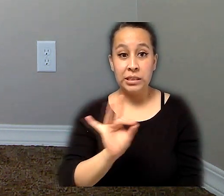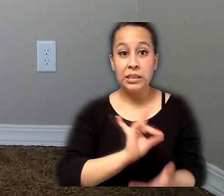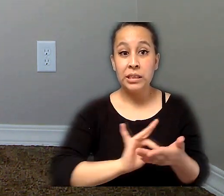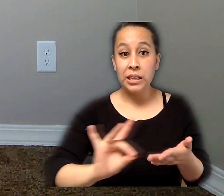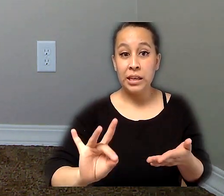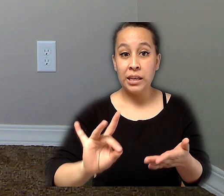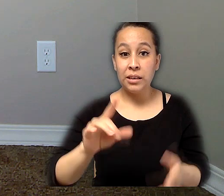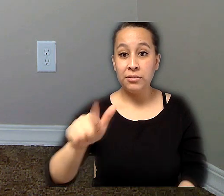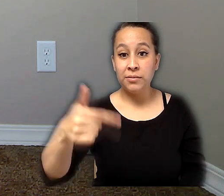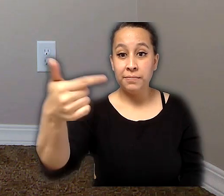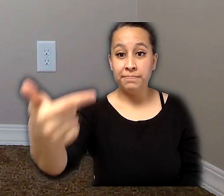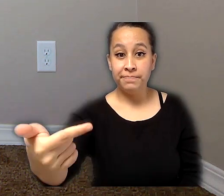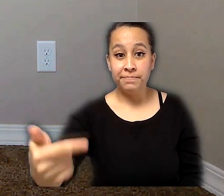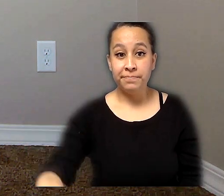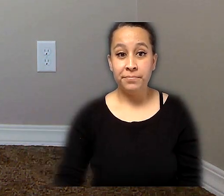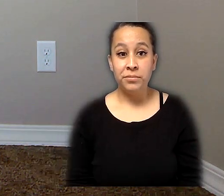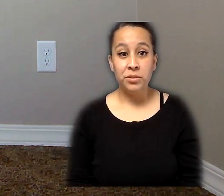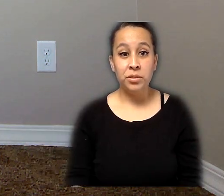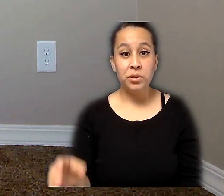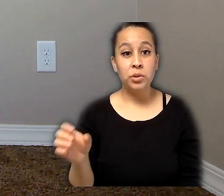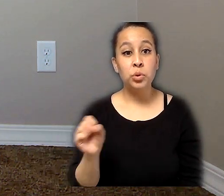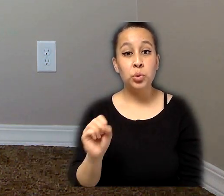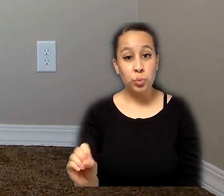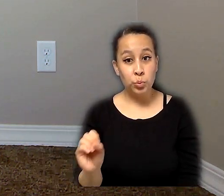you will go, okay? So,